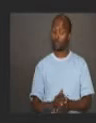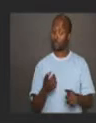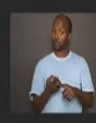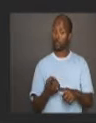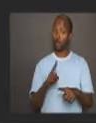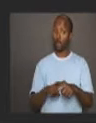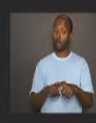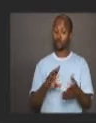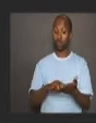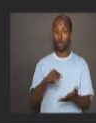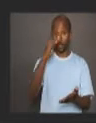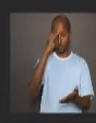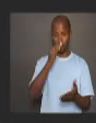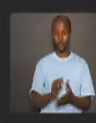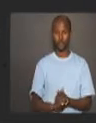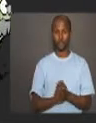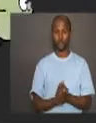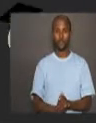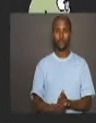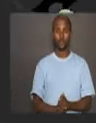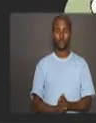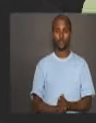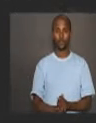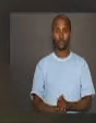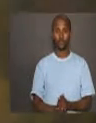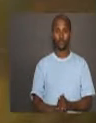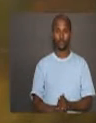Let's get back to our lesson.